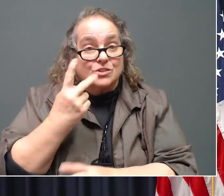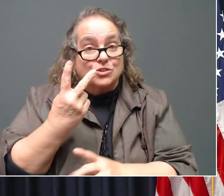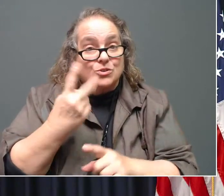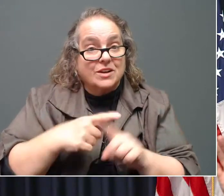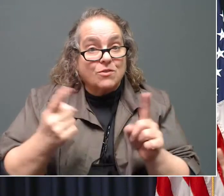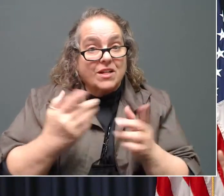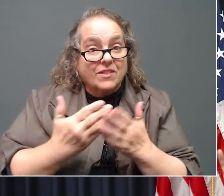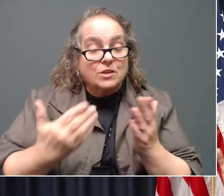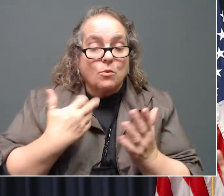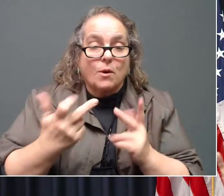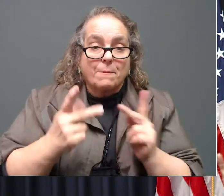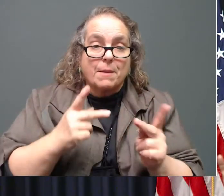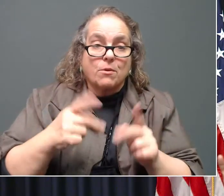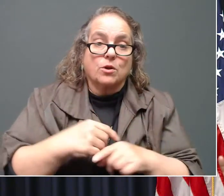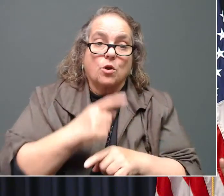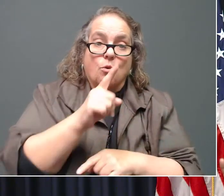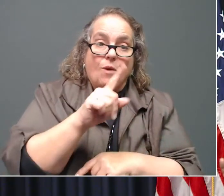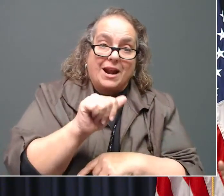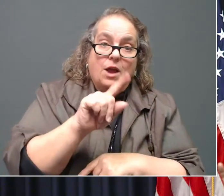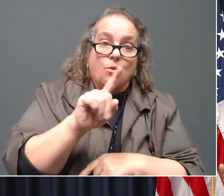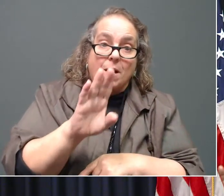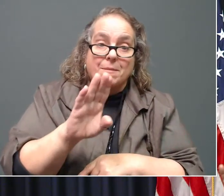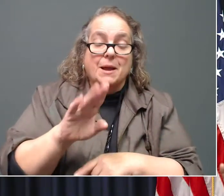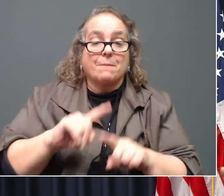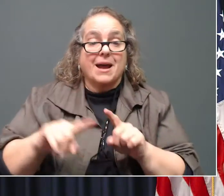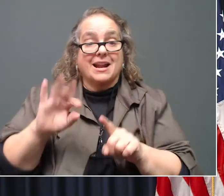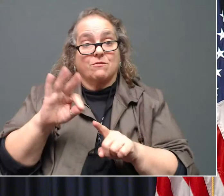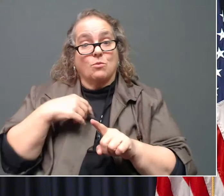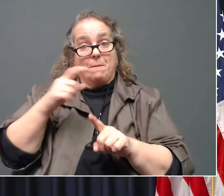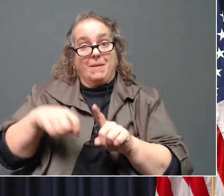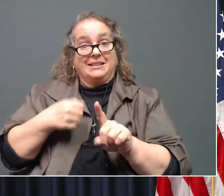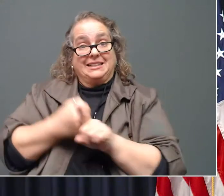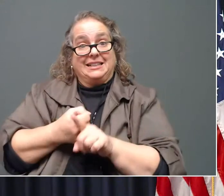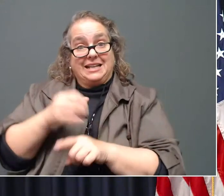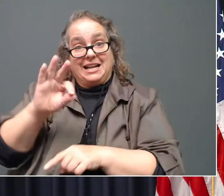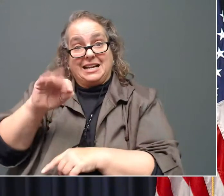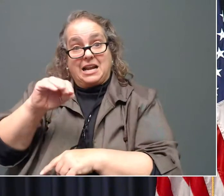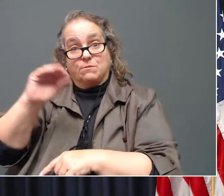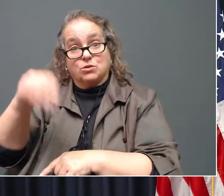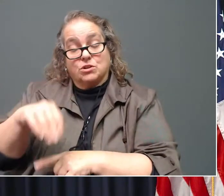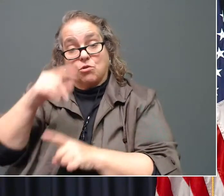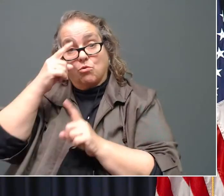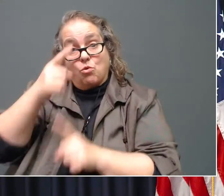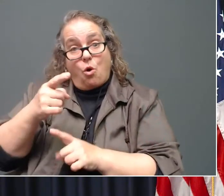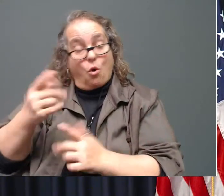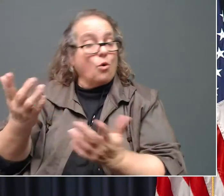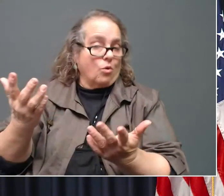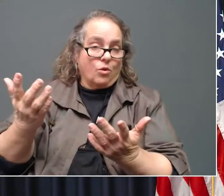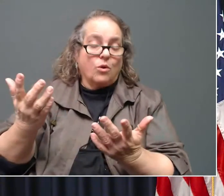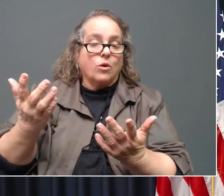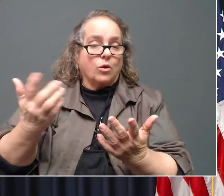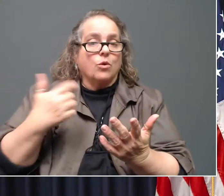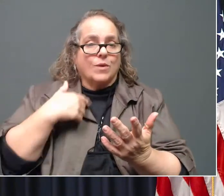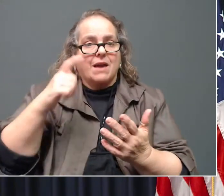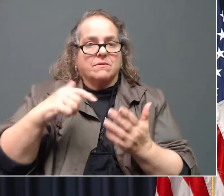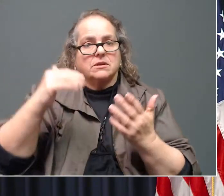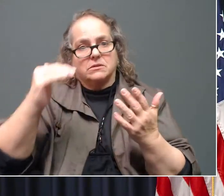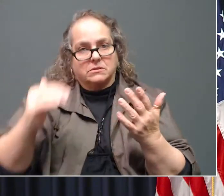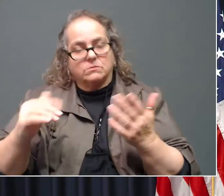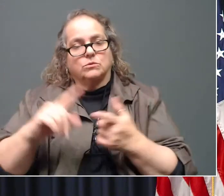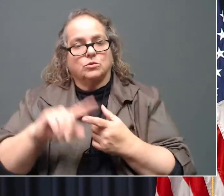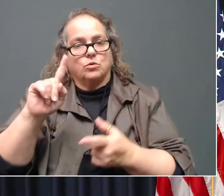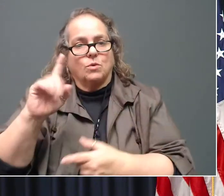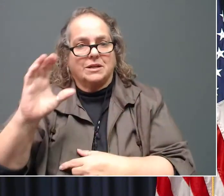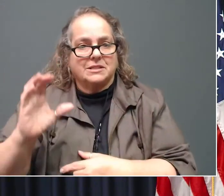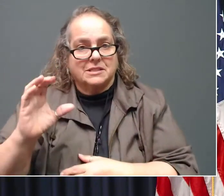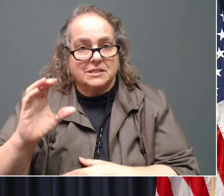1B, but we want to hit that 90% goal, and we're doing a pretty good job of it right now.